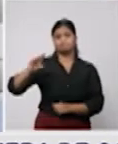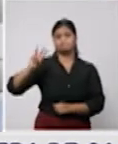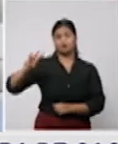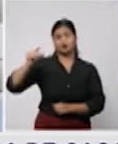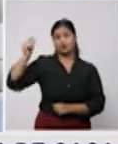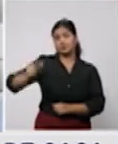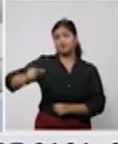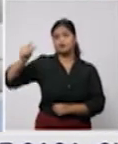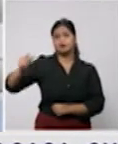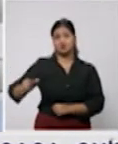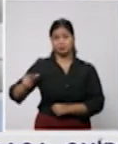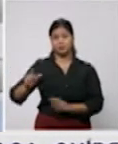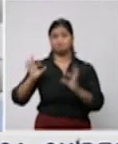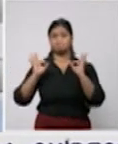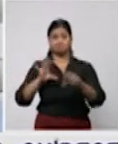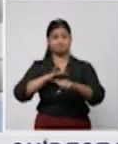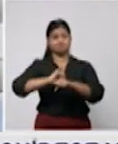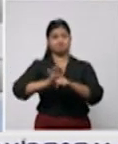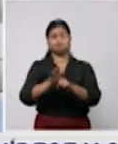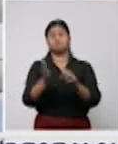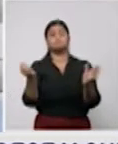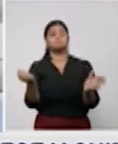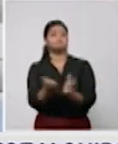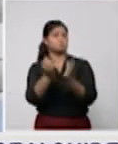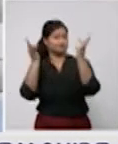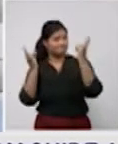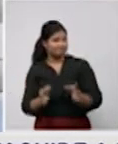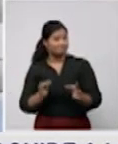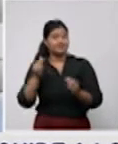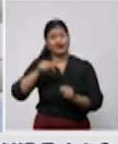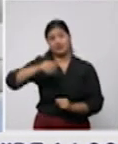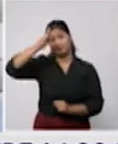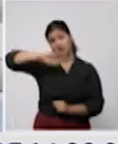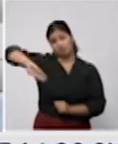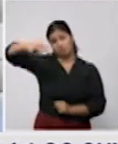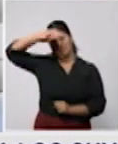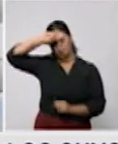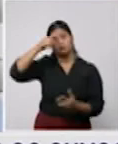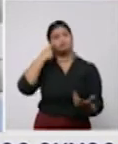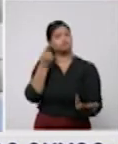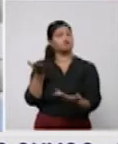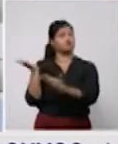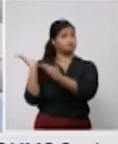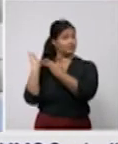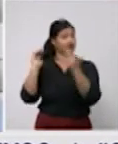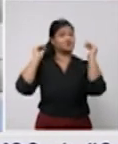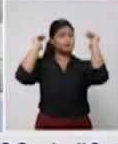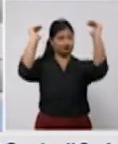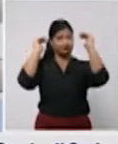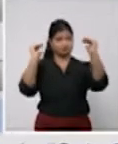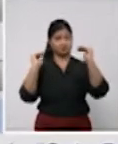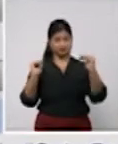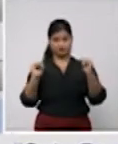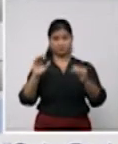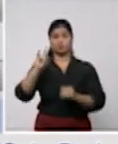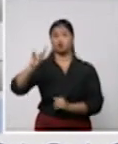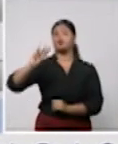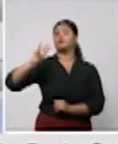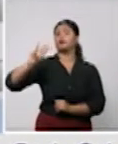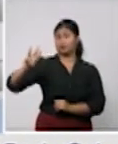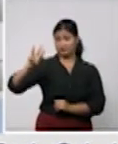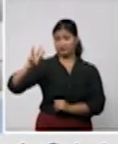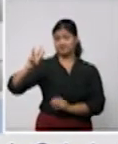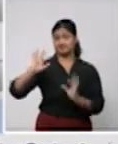4,267 samples processed, 93 tested positive for SARS-CoV-2